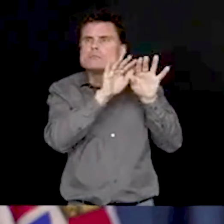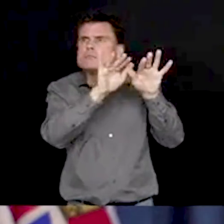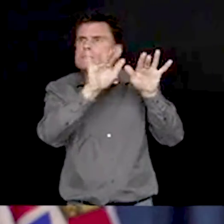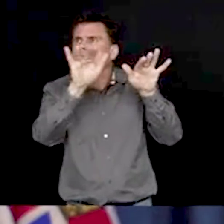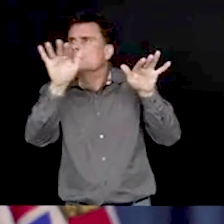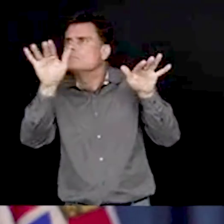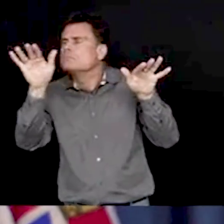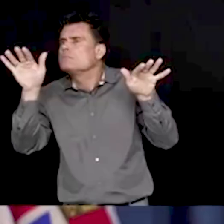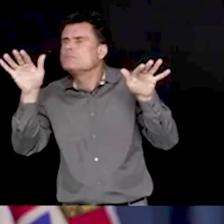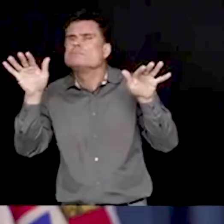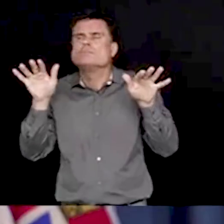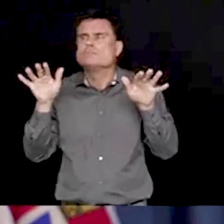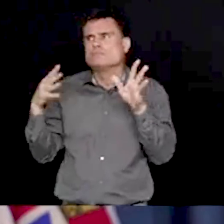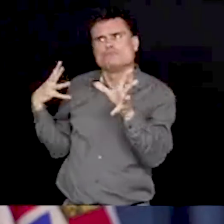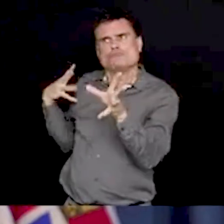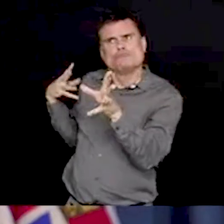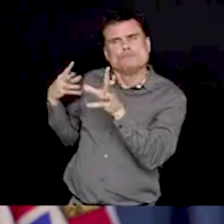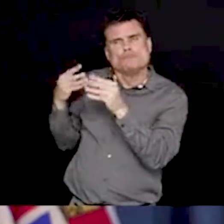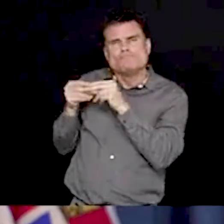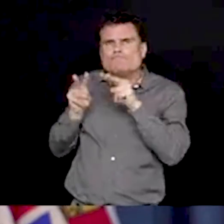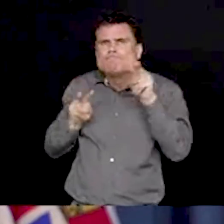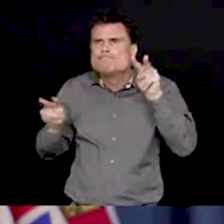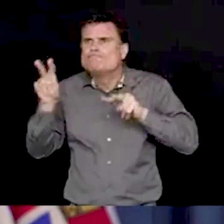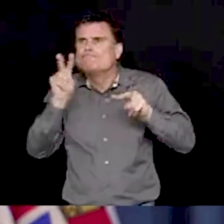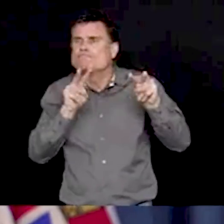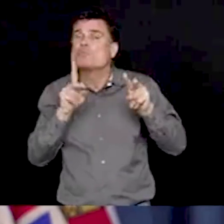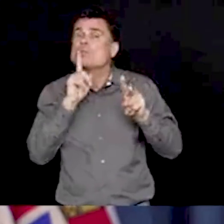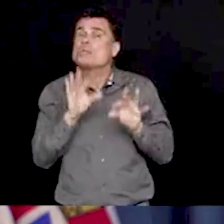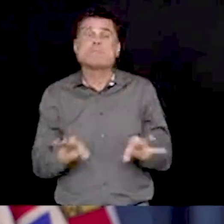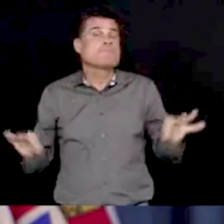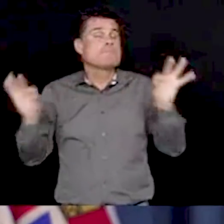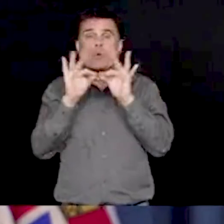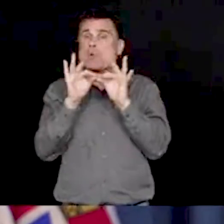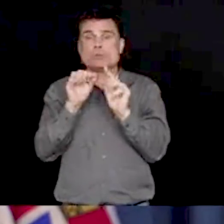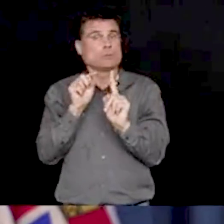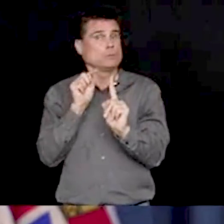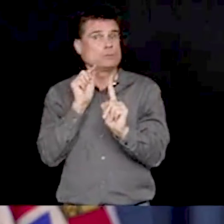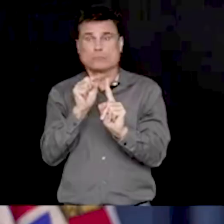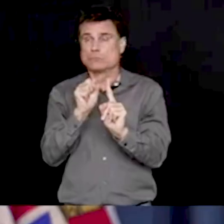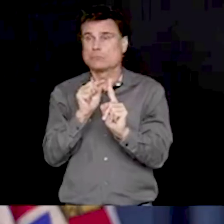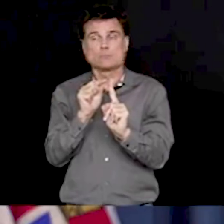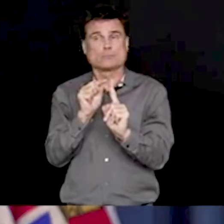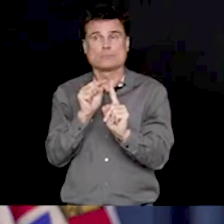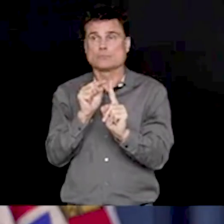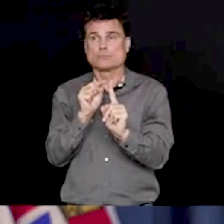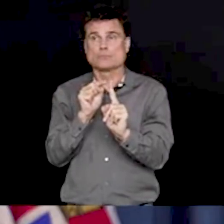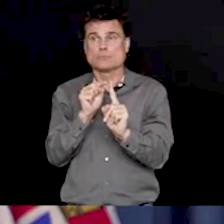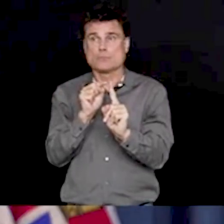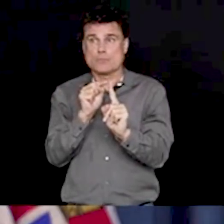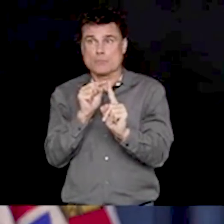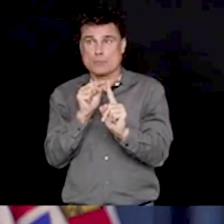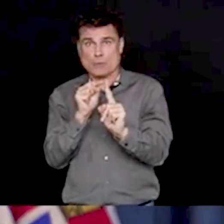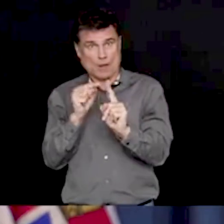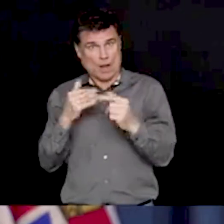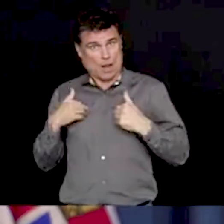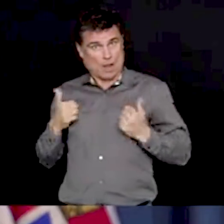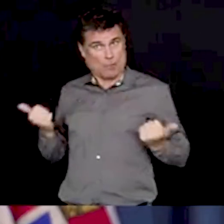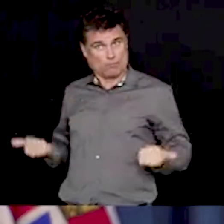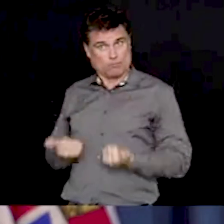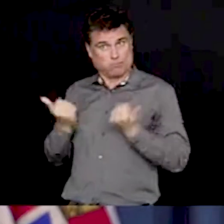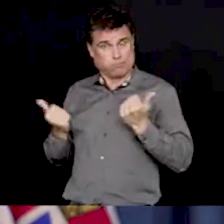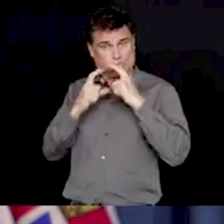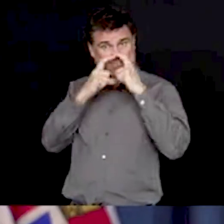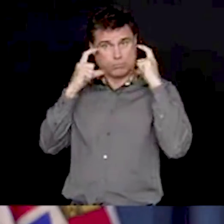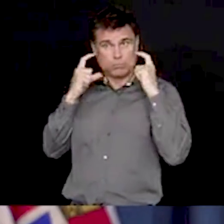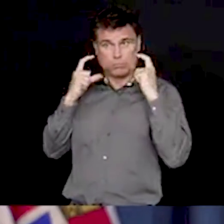are that, as we all know, the supply of medical masks and respirators is tenuous, and it needs to be reserved for